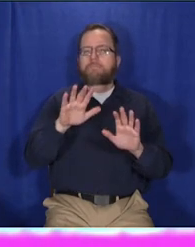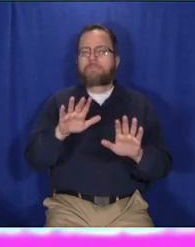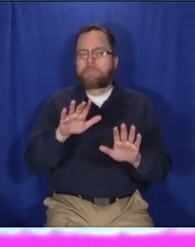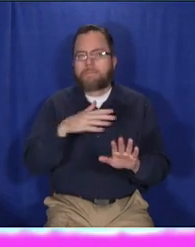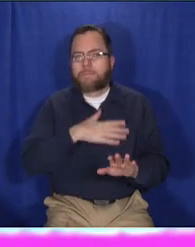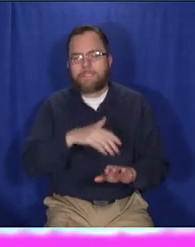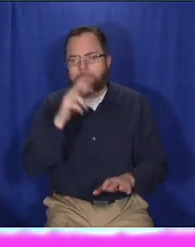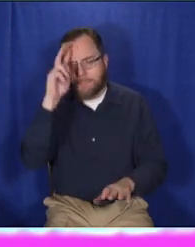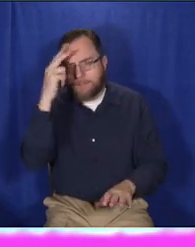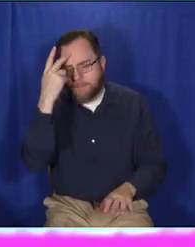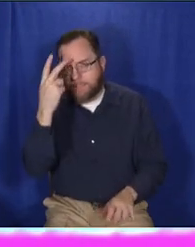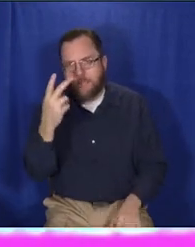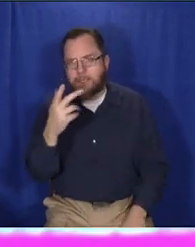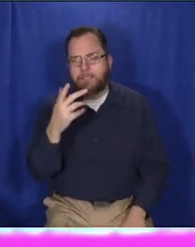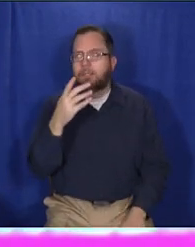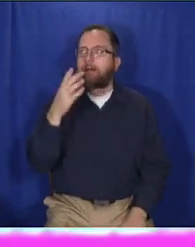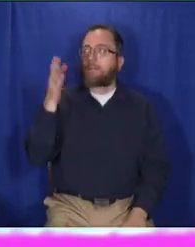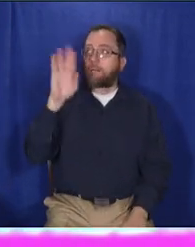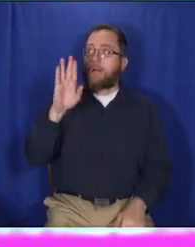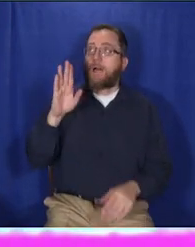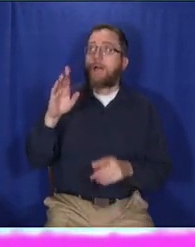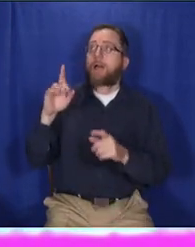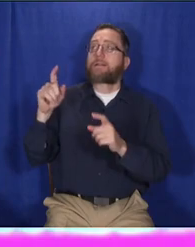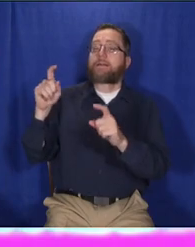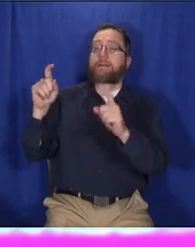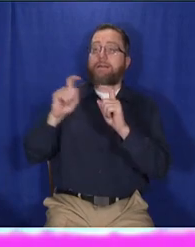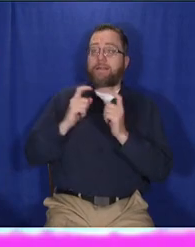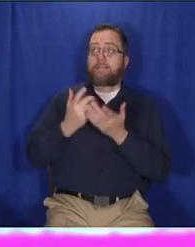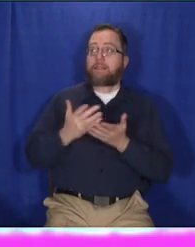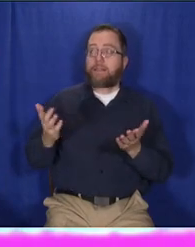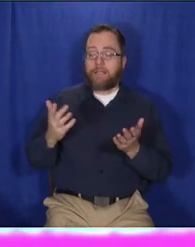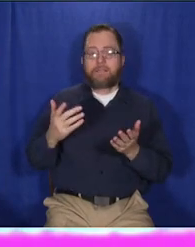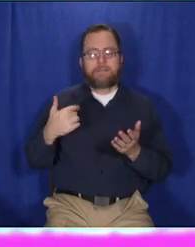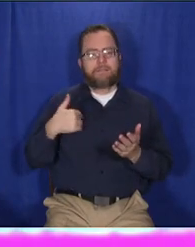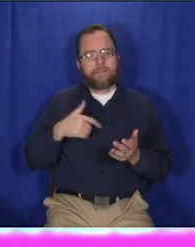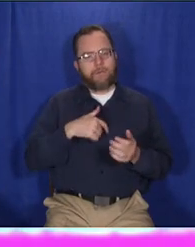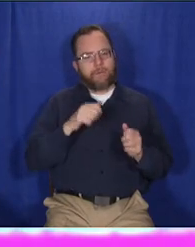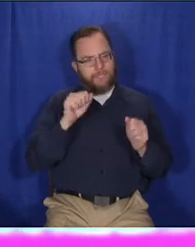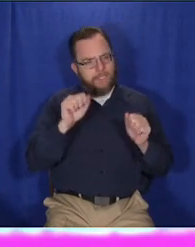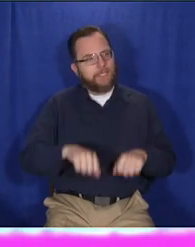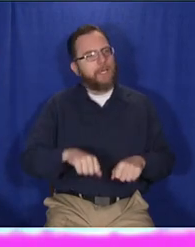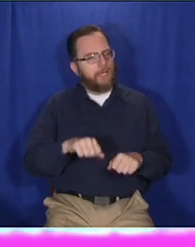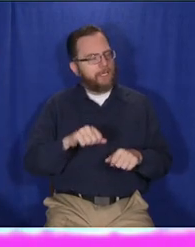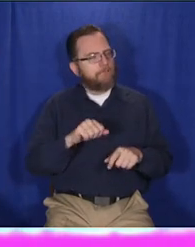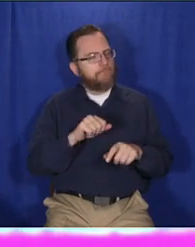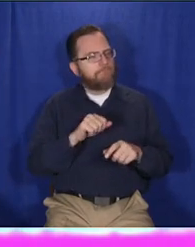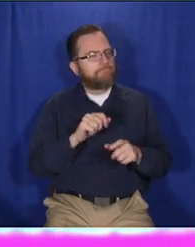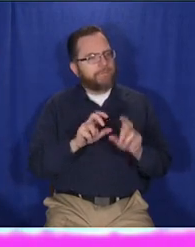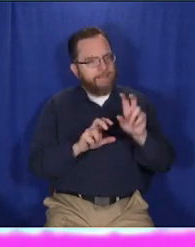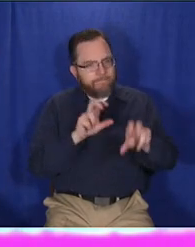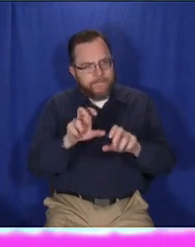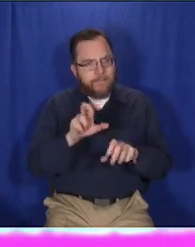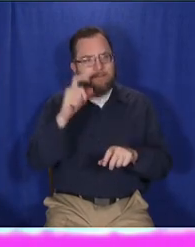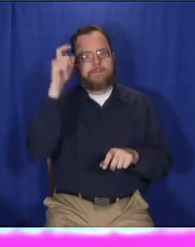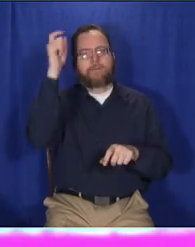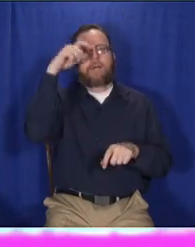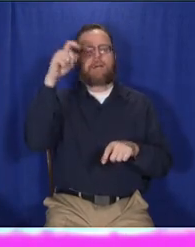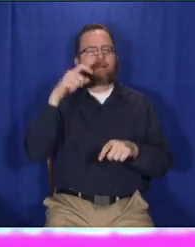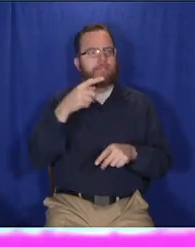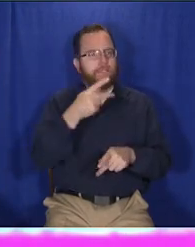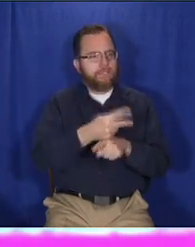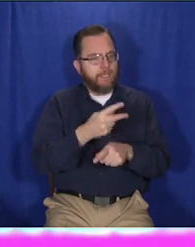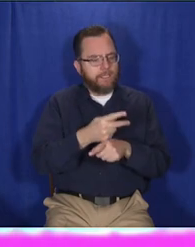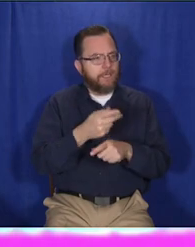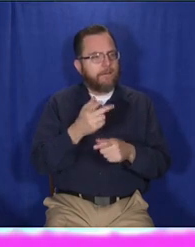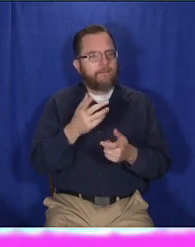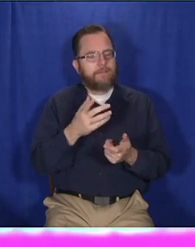nothing wrong in us working to be able to secure our financial foundation or our future or